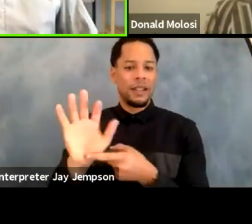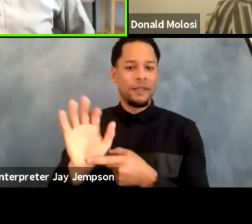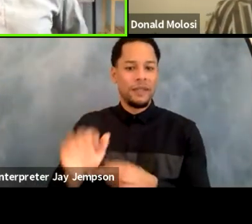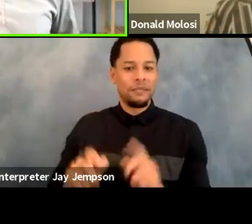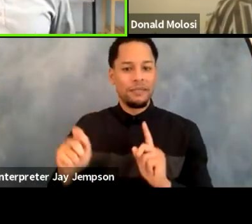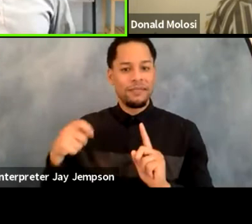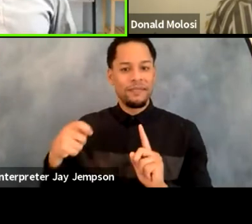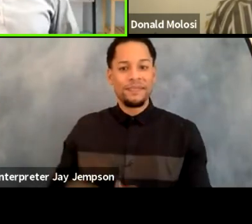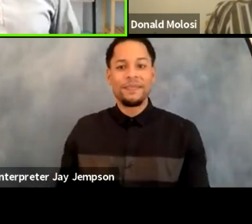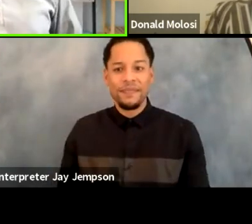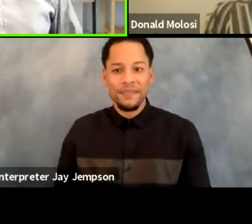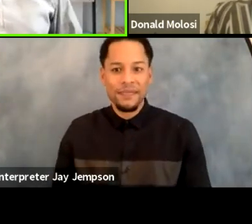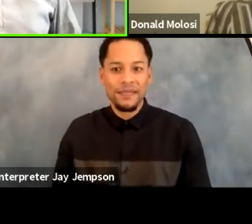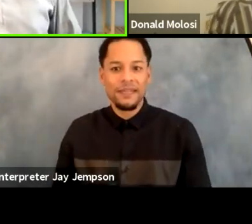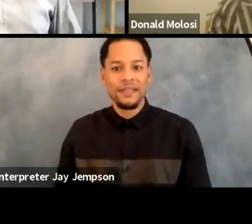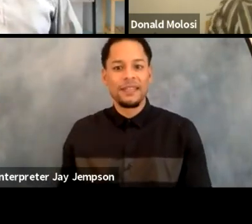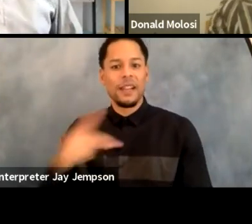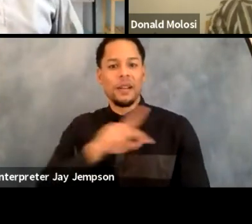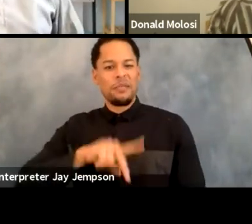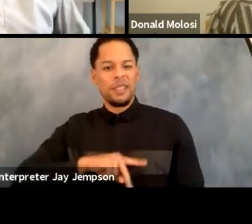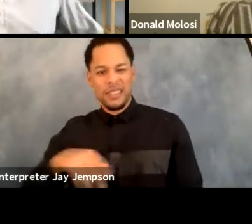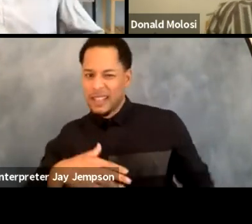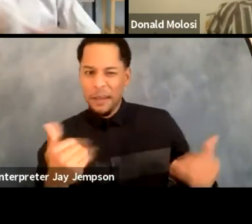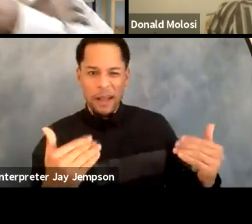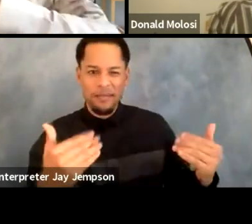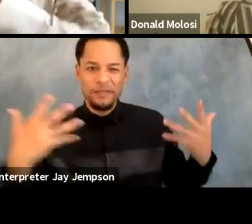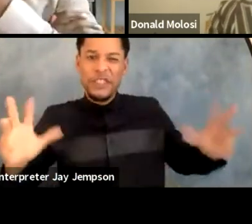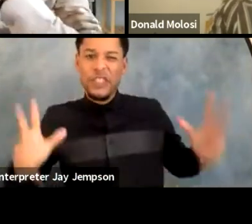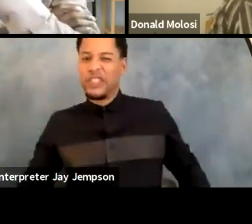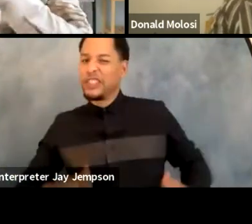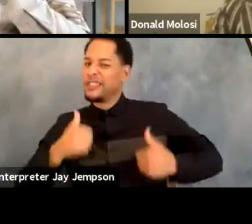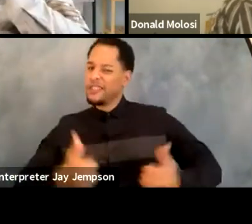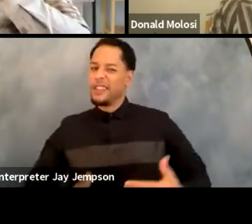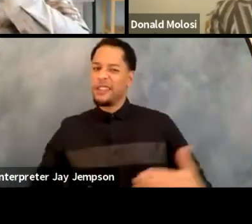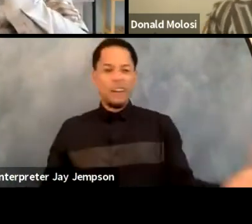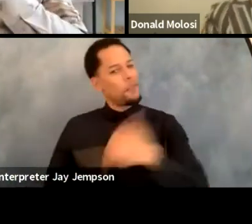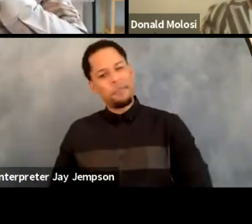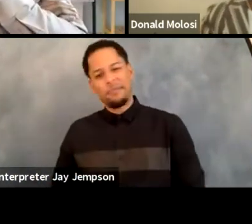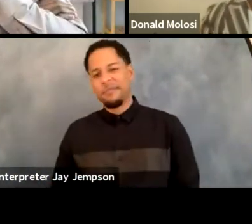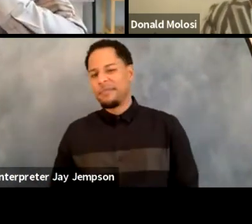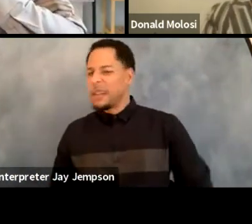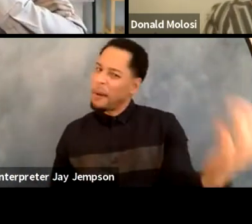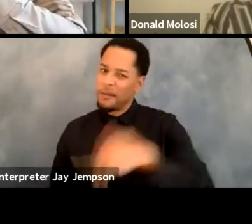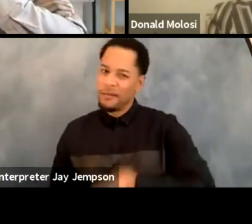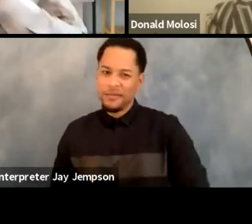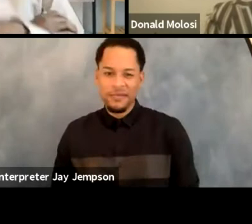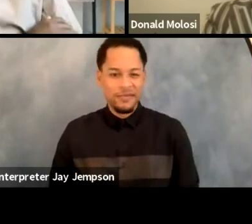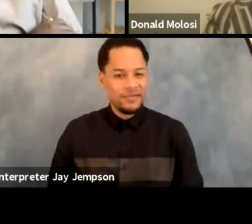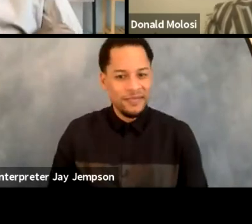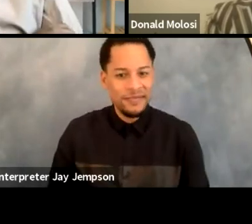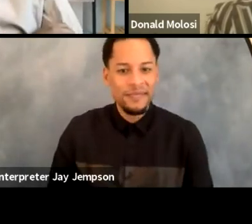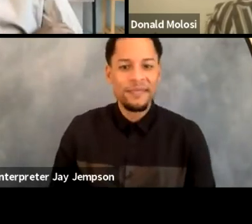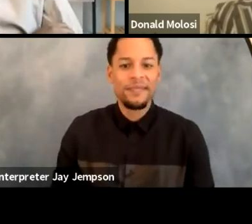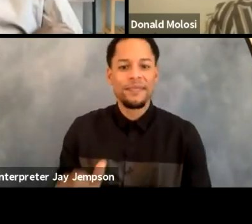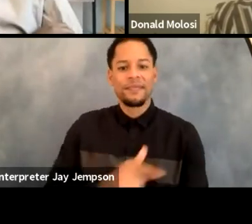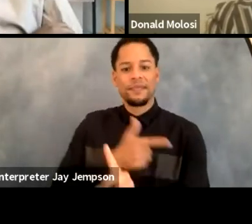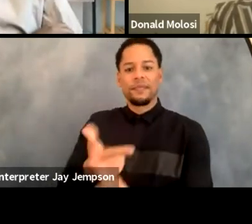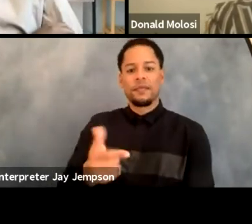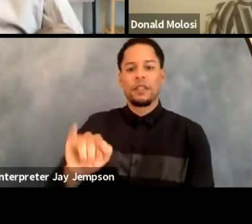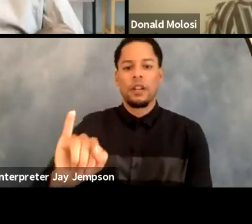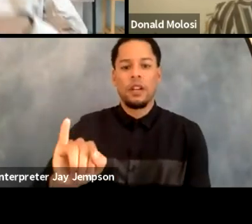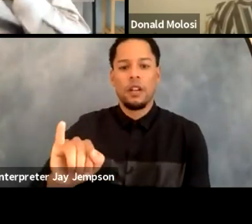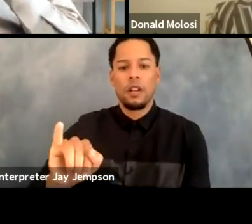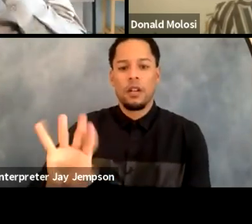Over to it's you. Done. Over it's, to done, it's done, Donald. It's done. Okay. Okay, so I